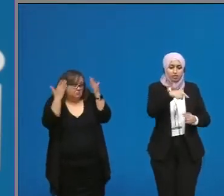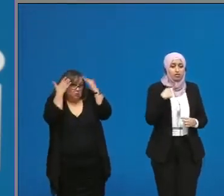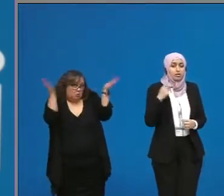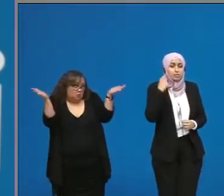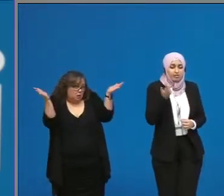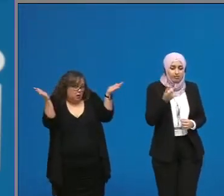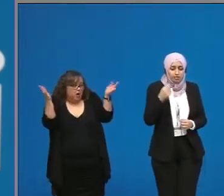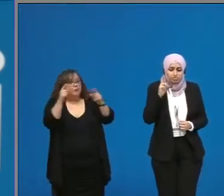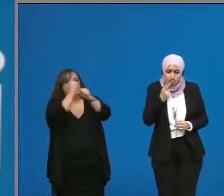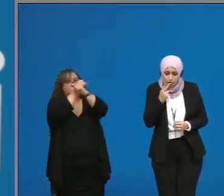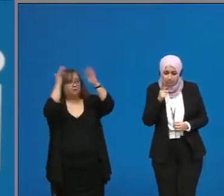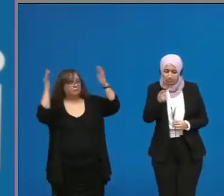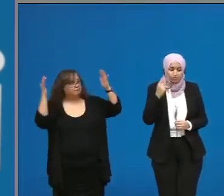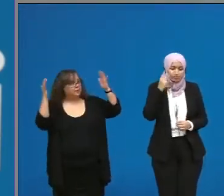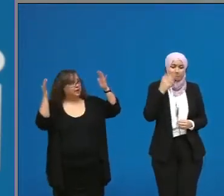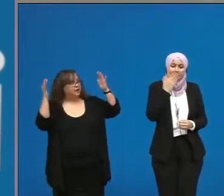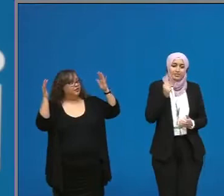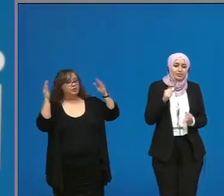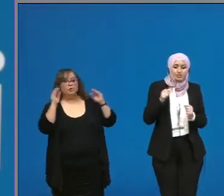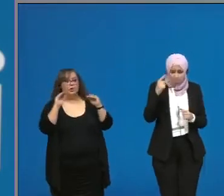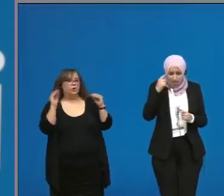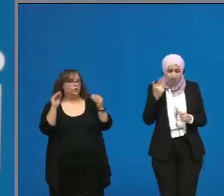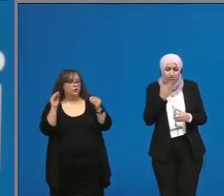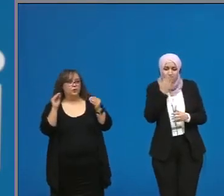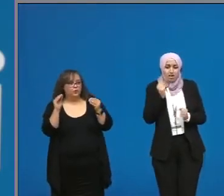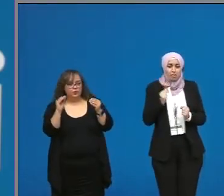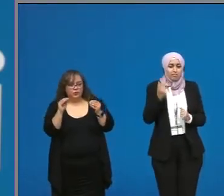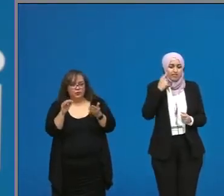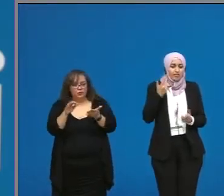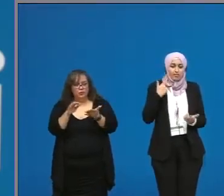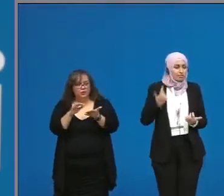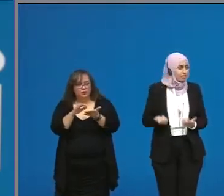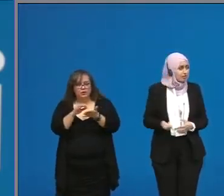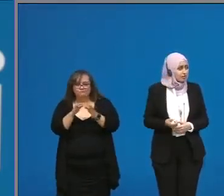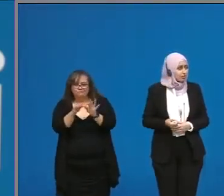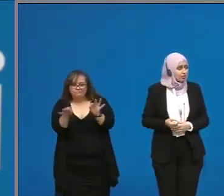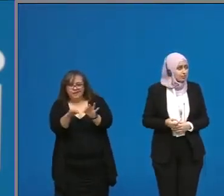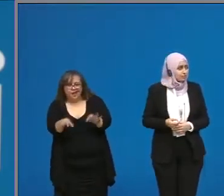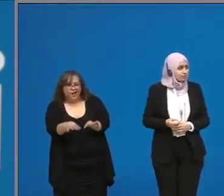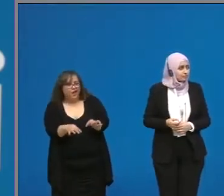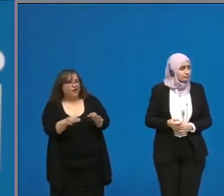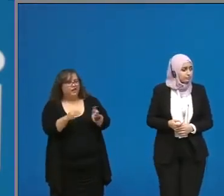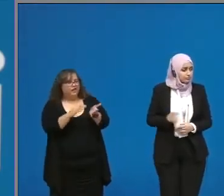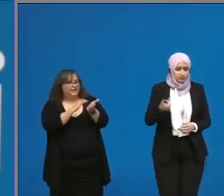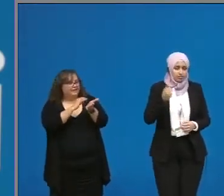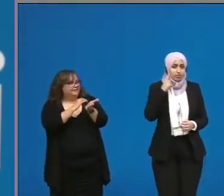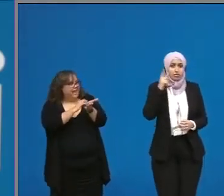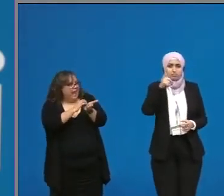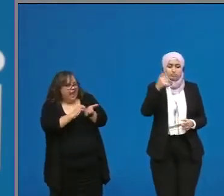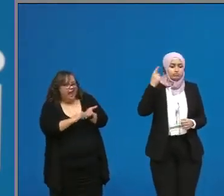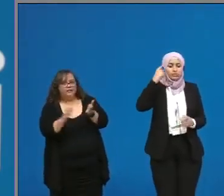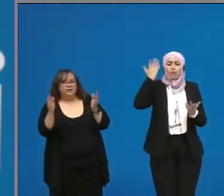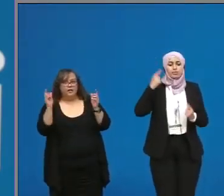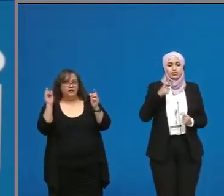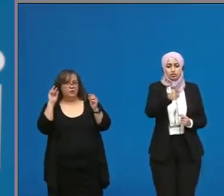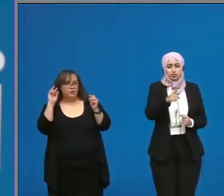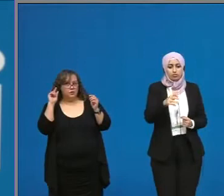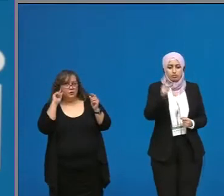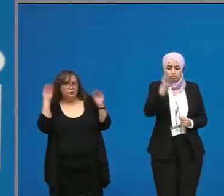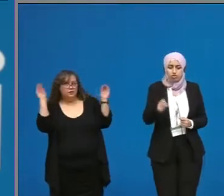Imagine you don't have access to text, okay, and you don't hear. So you don't have, these are stories that have been told to us by deaf